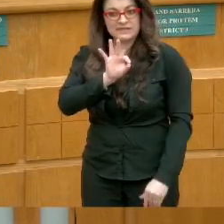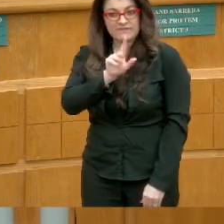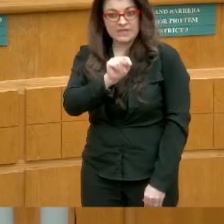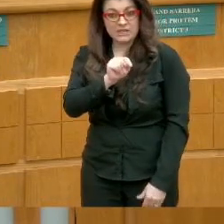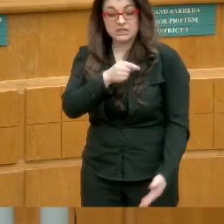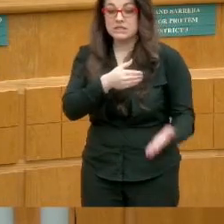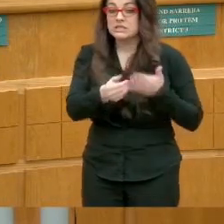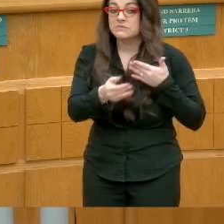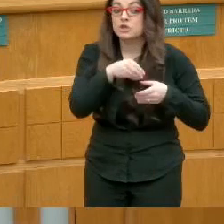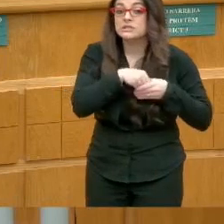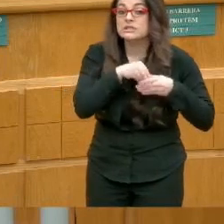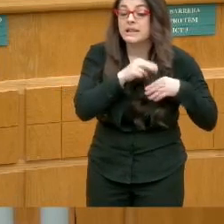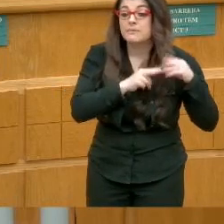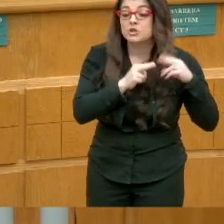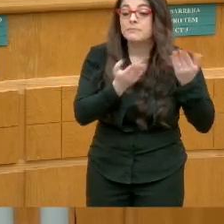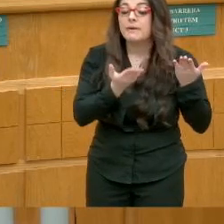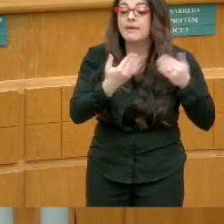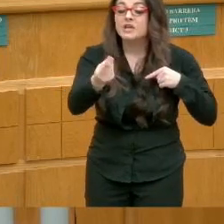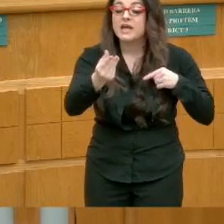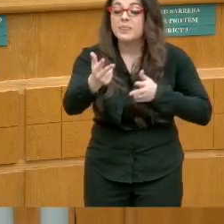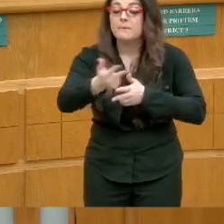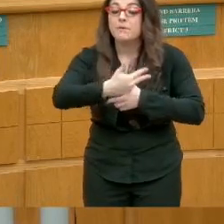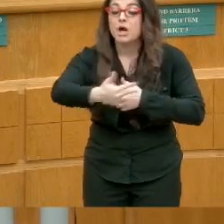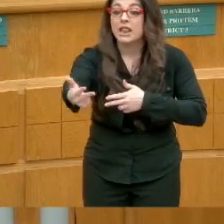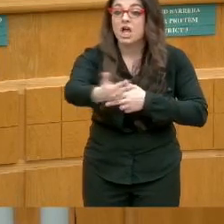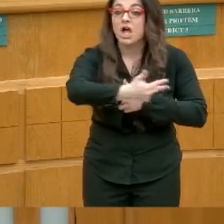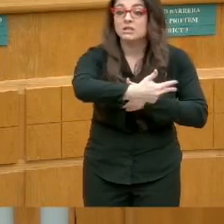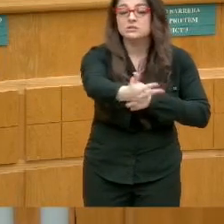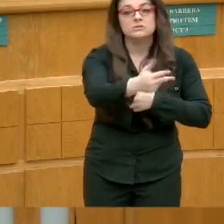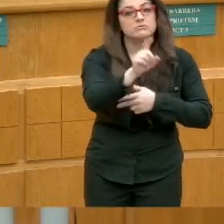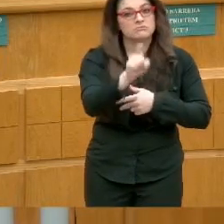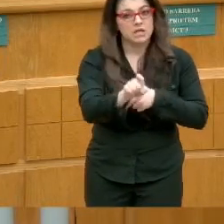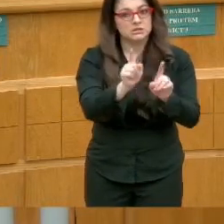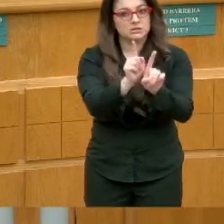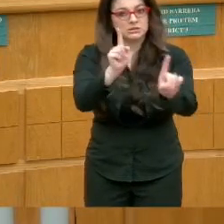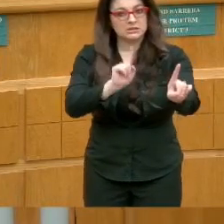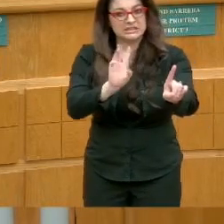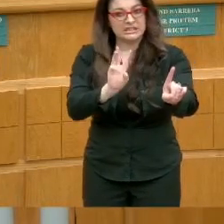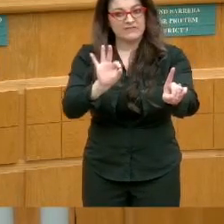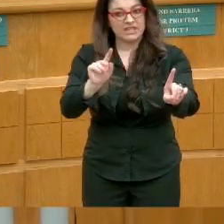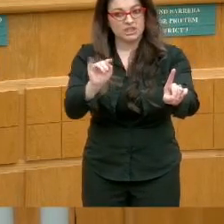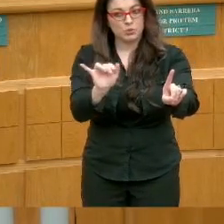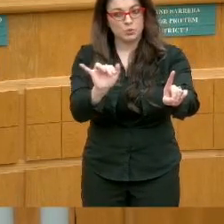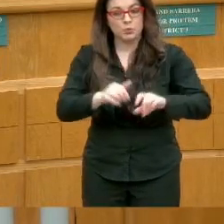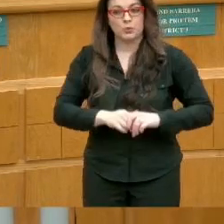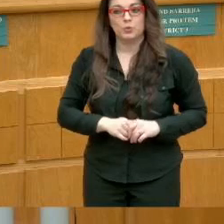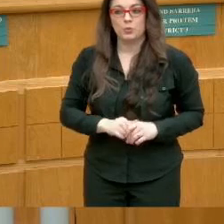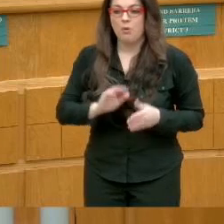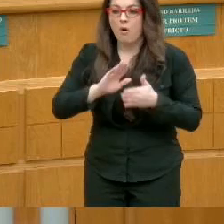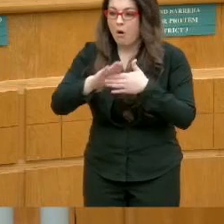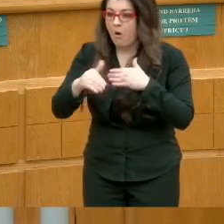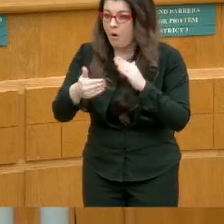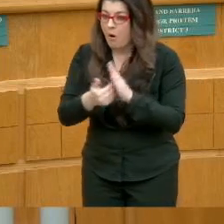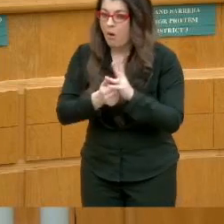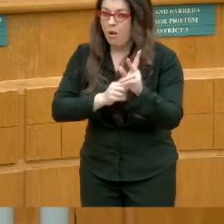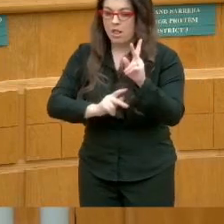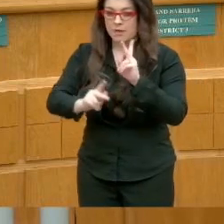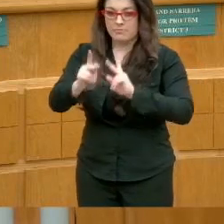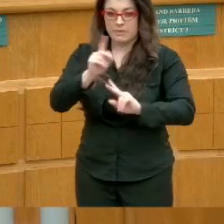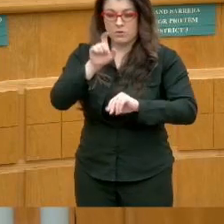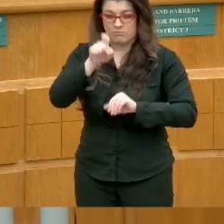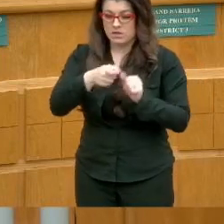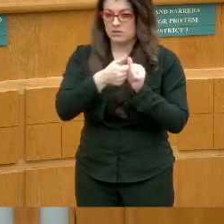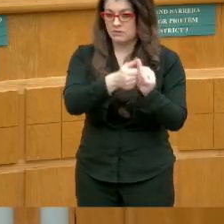business or outside. Everyone outside your family members must abide by the 6-foot distancing